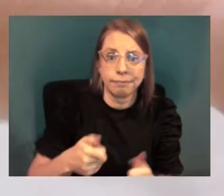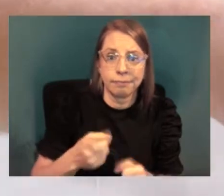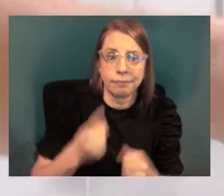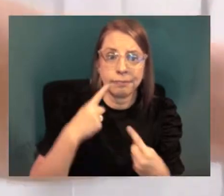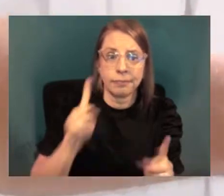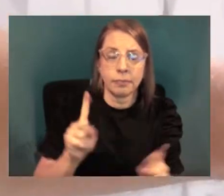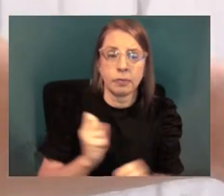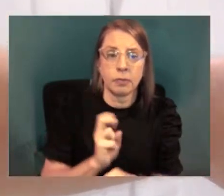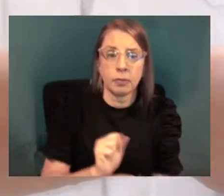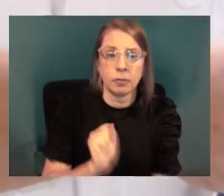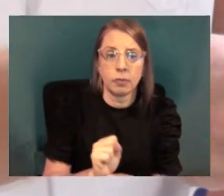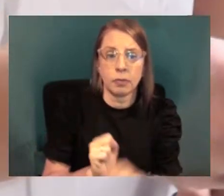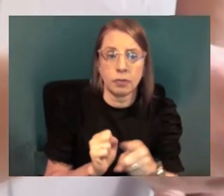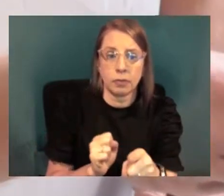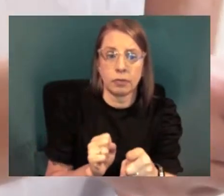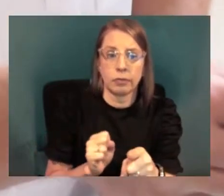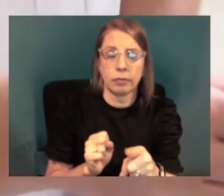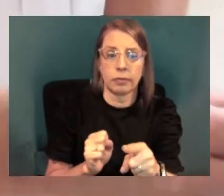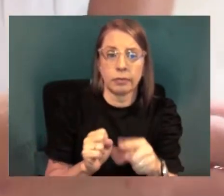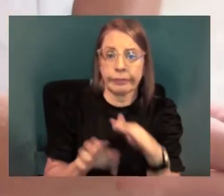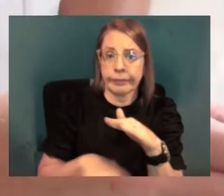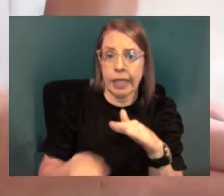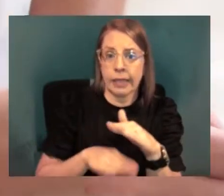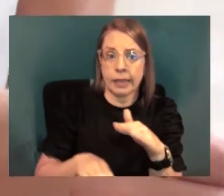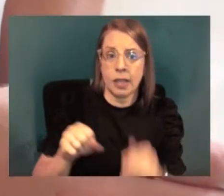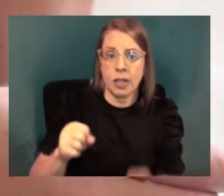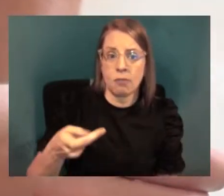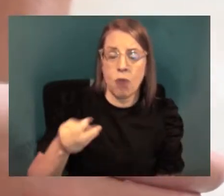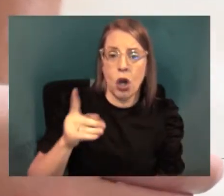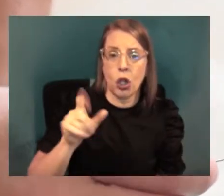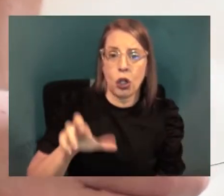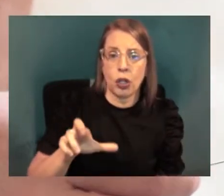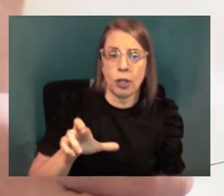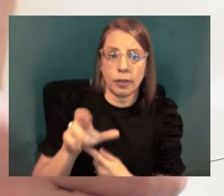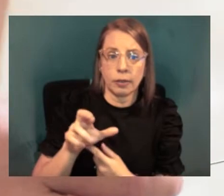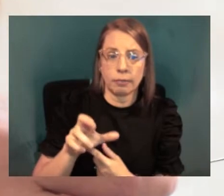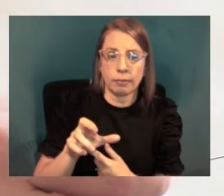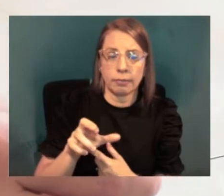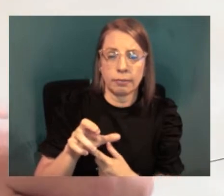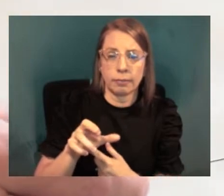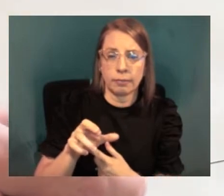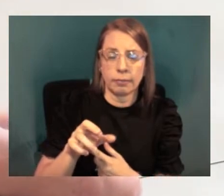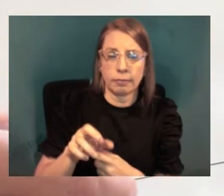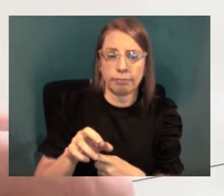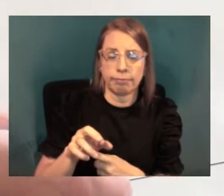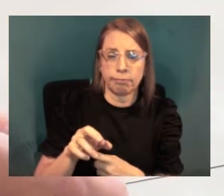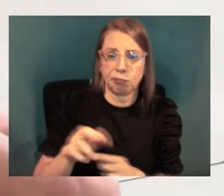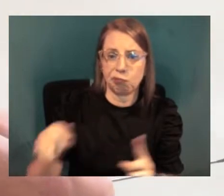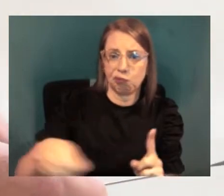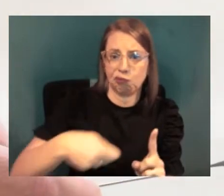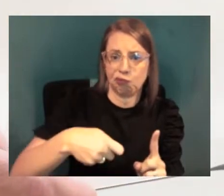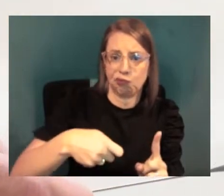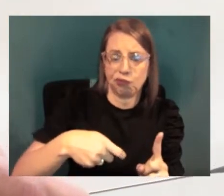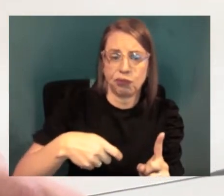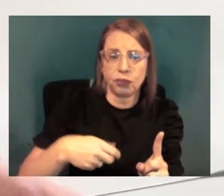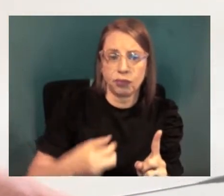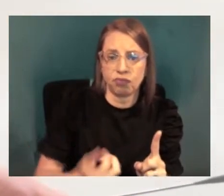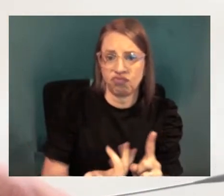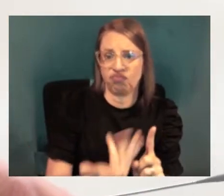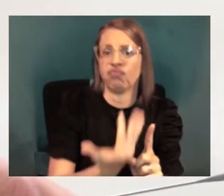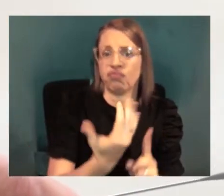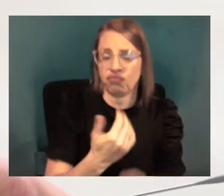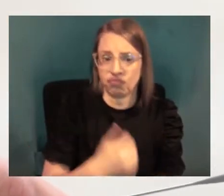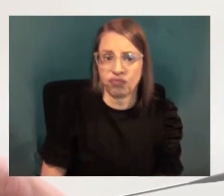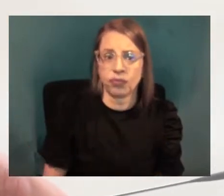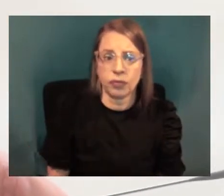All right, so just basic sparkler. I'm going to hold it here just in front of the hot dog, and we'll just touch it a second